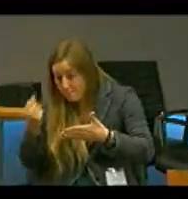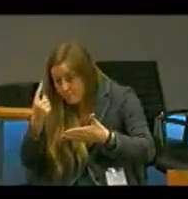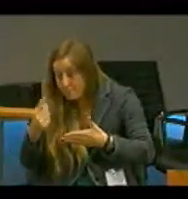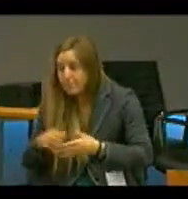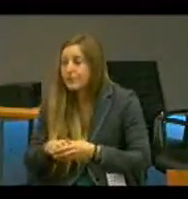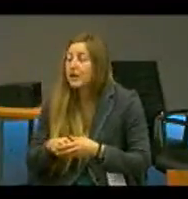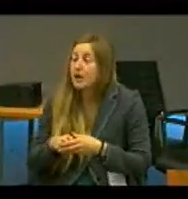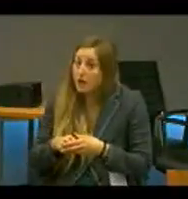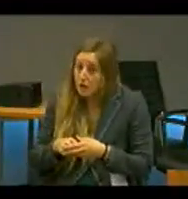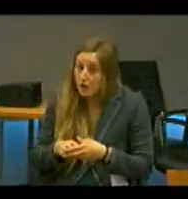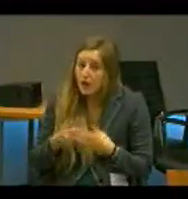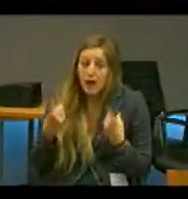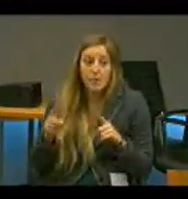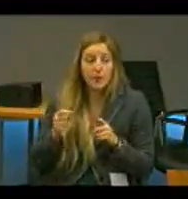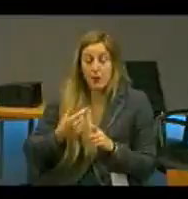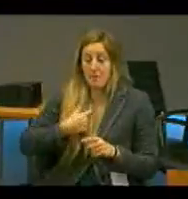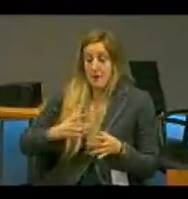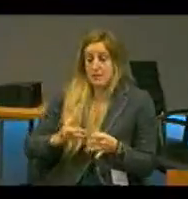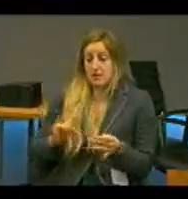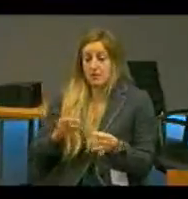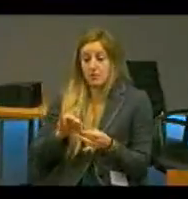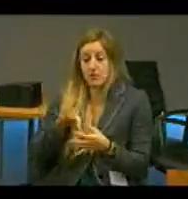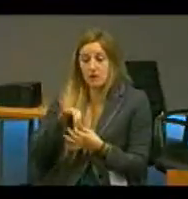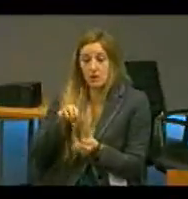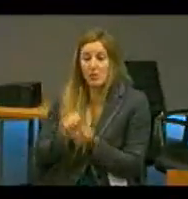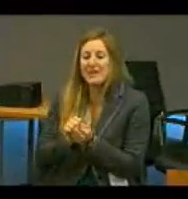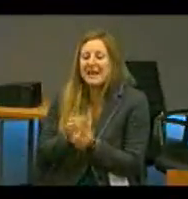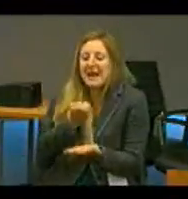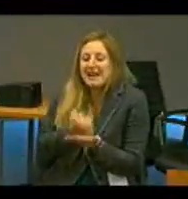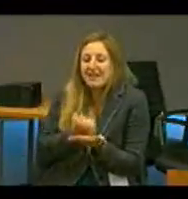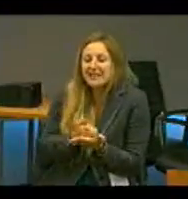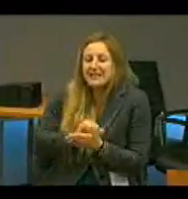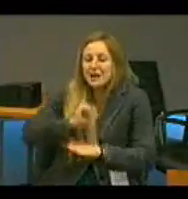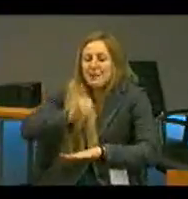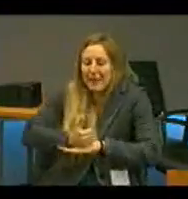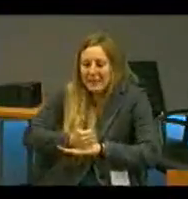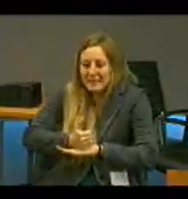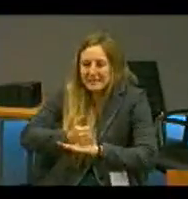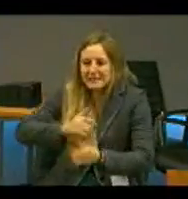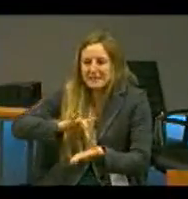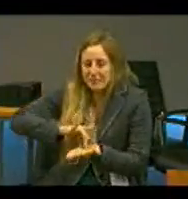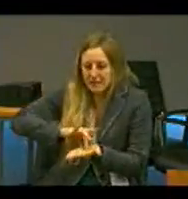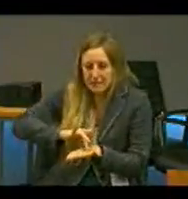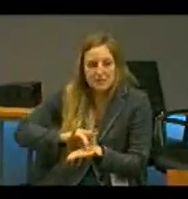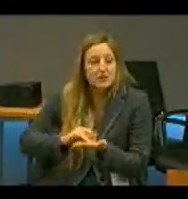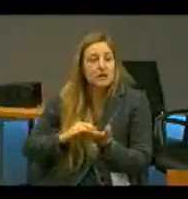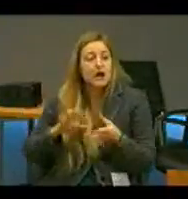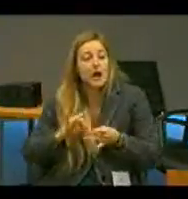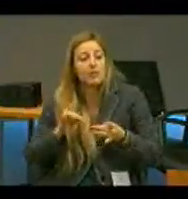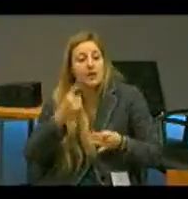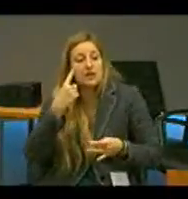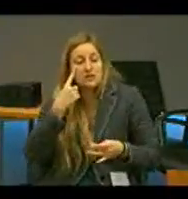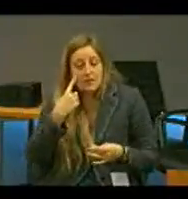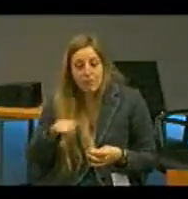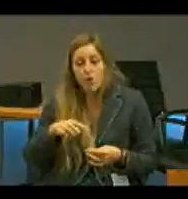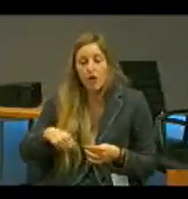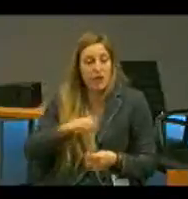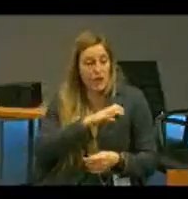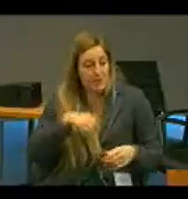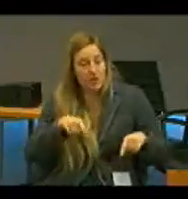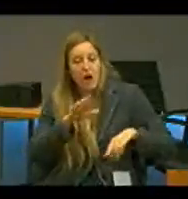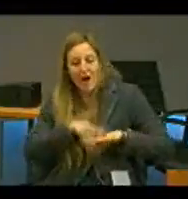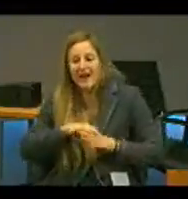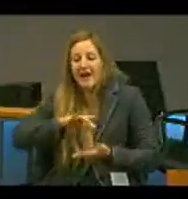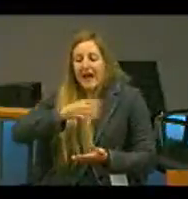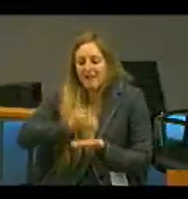reference my comments for the Commission on Evidence-Based Medicine, the comments for the Commission on Evidence-Based